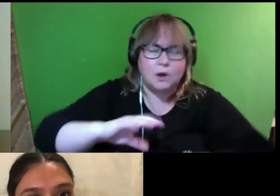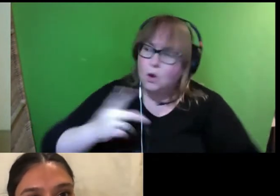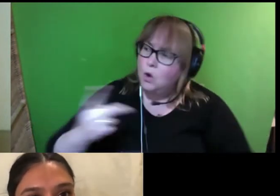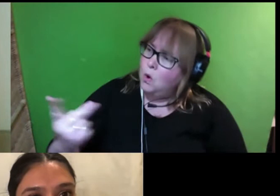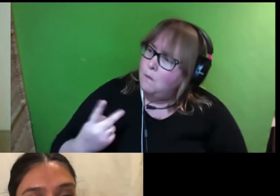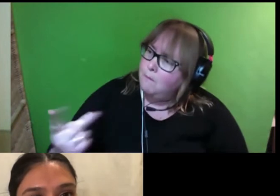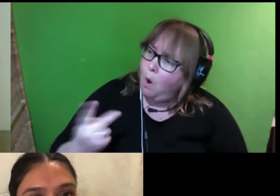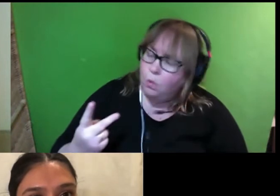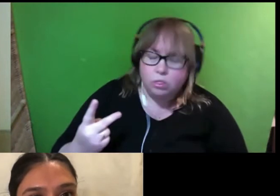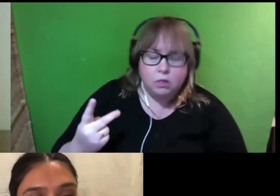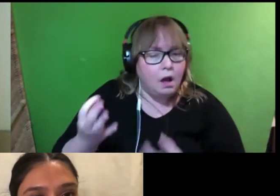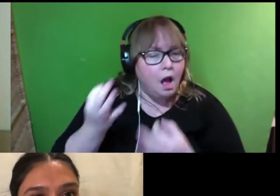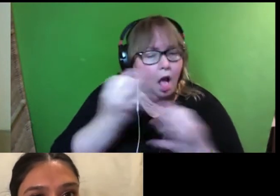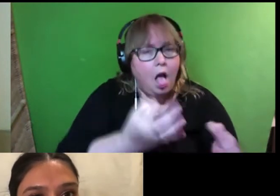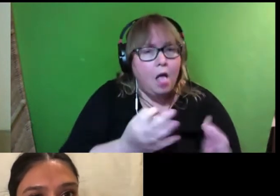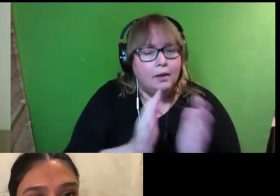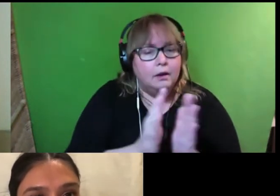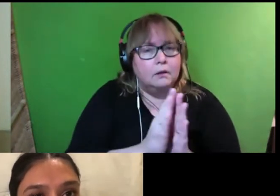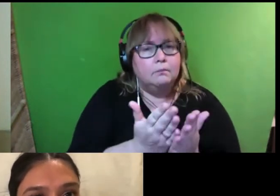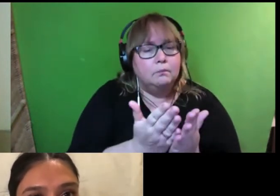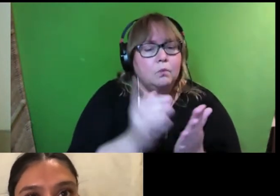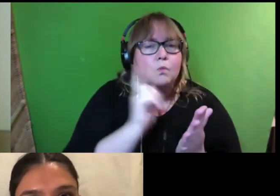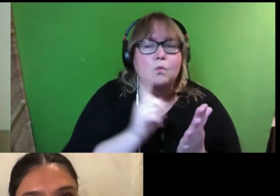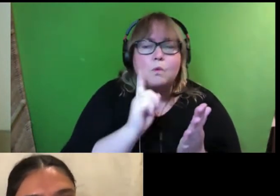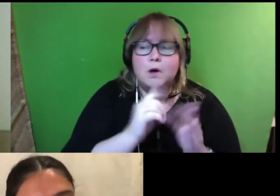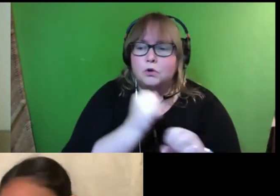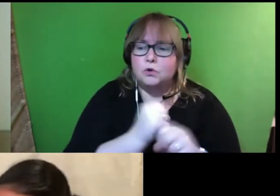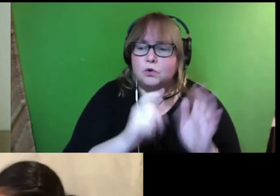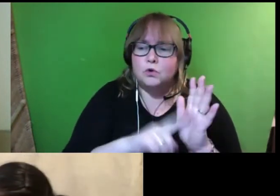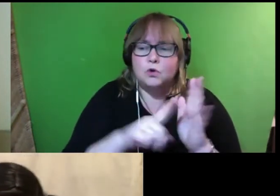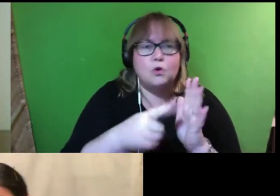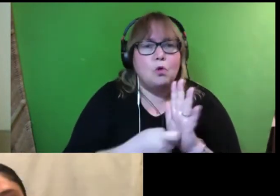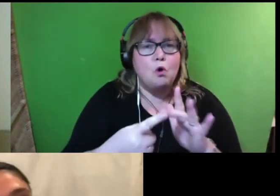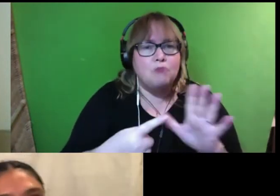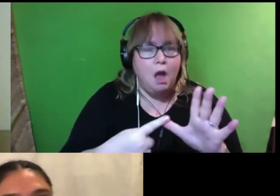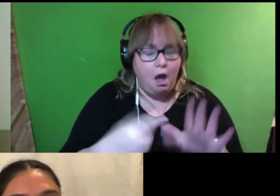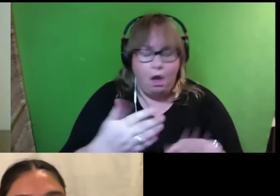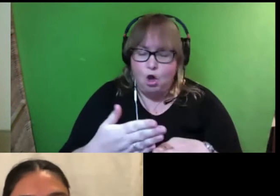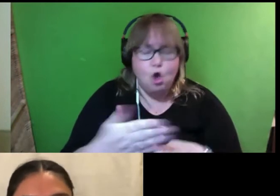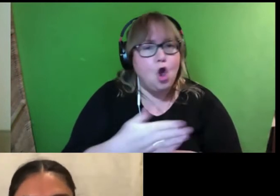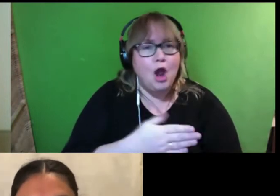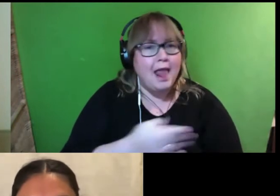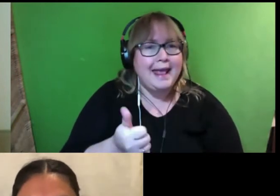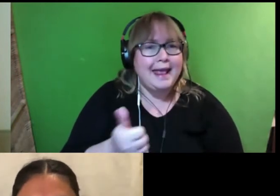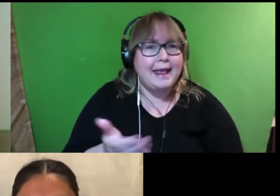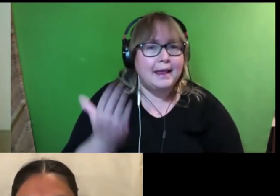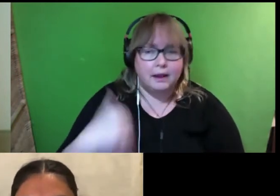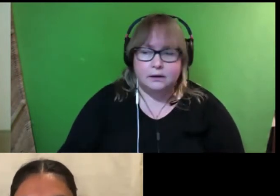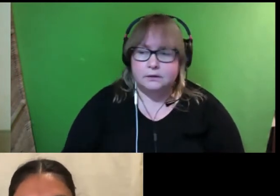her work relatively at the same time, and the curator, there's